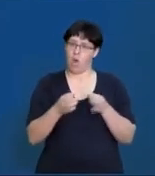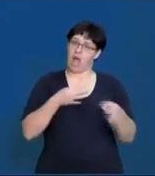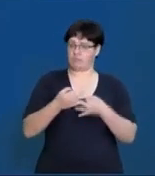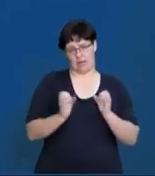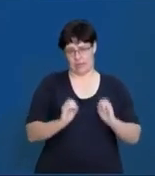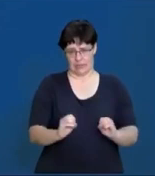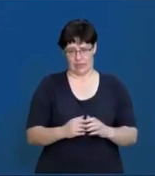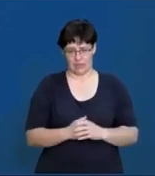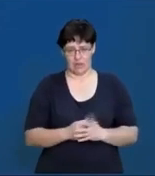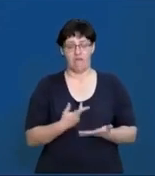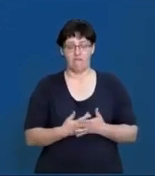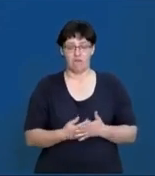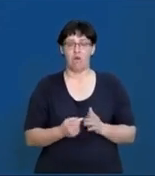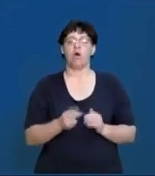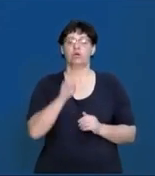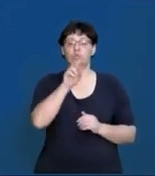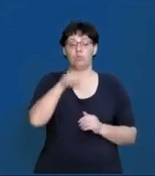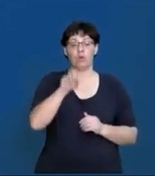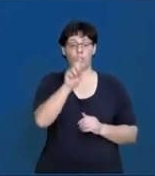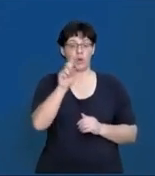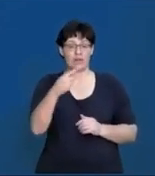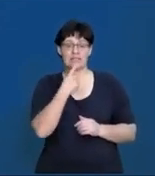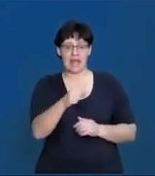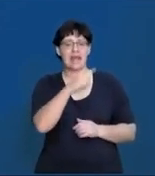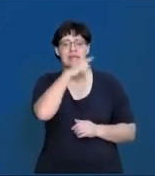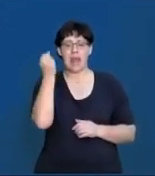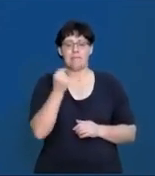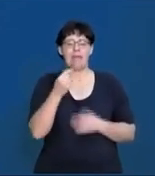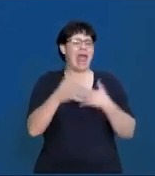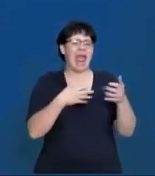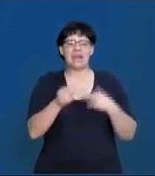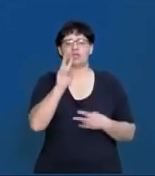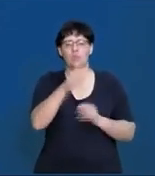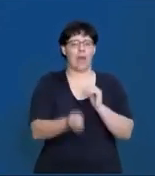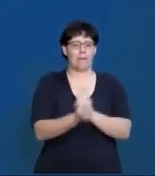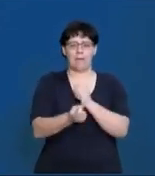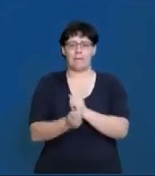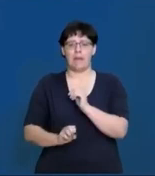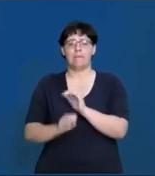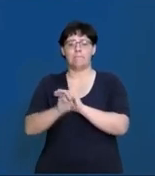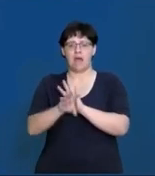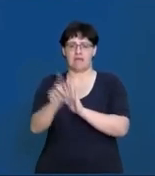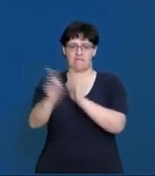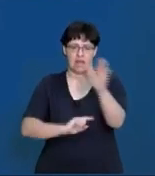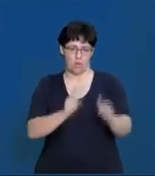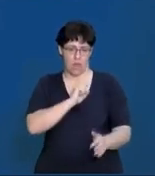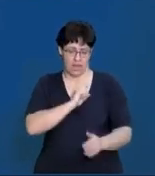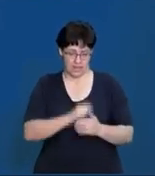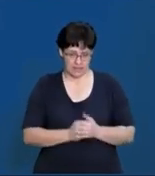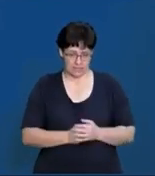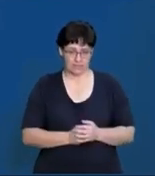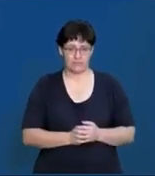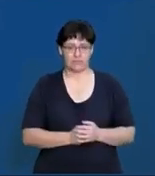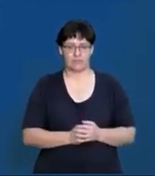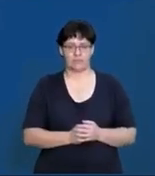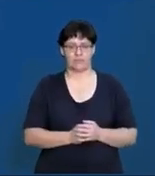explanation. For example, our 2.11 says, name any 2 causes of market failures. Name any